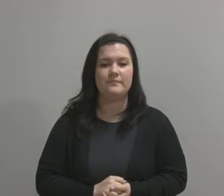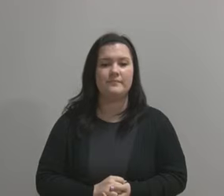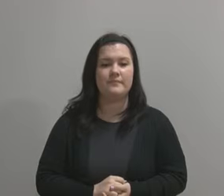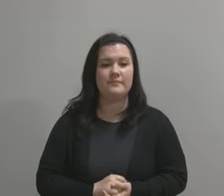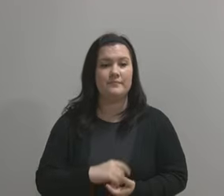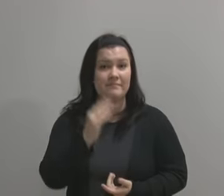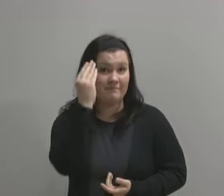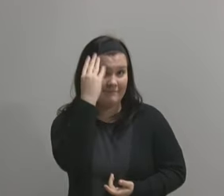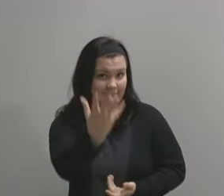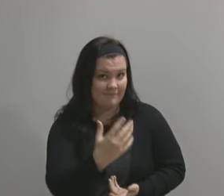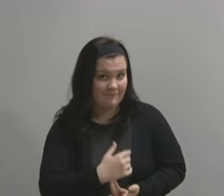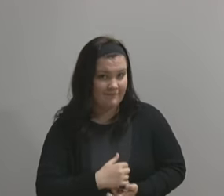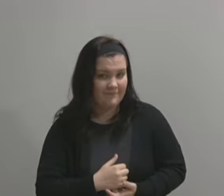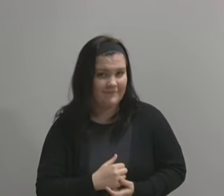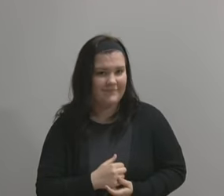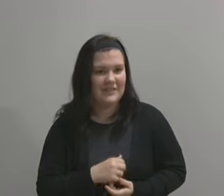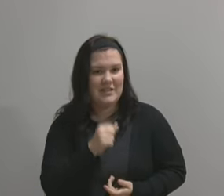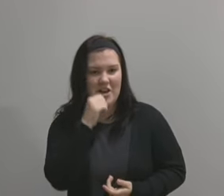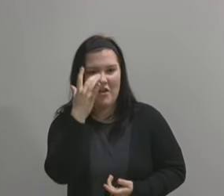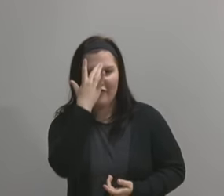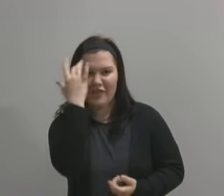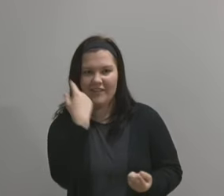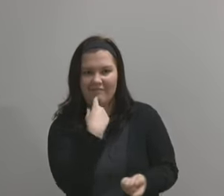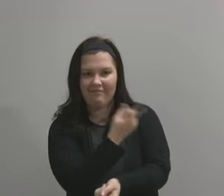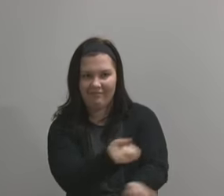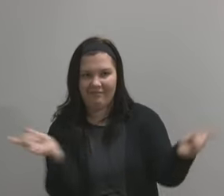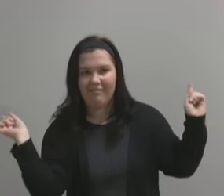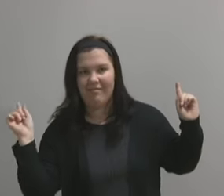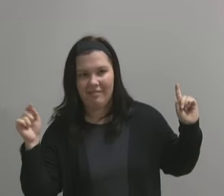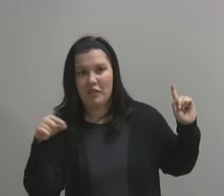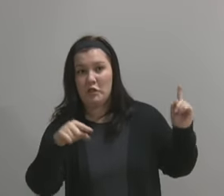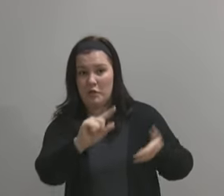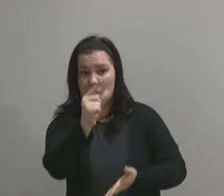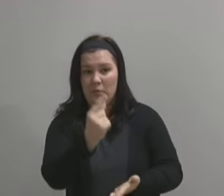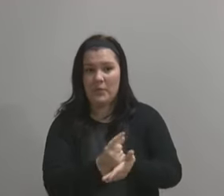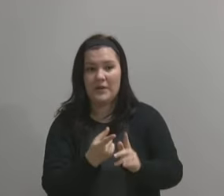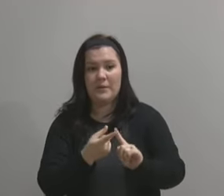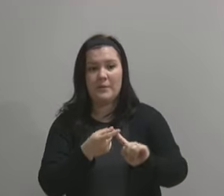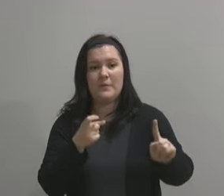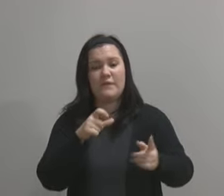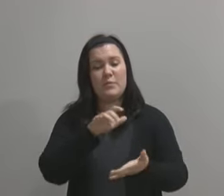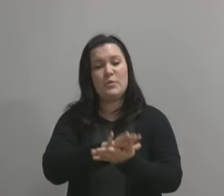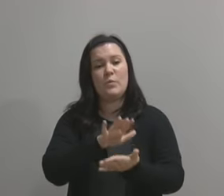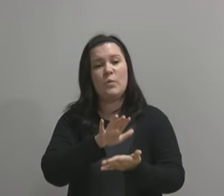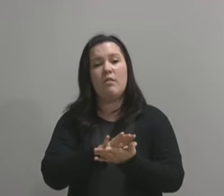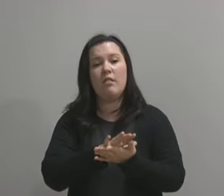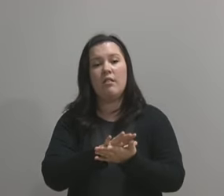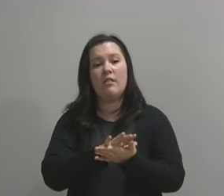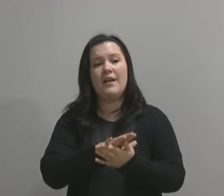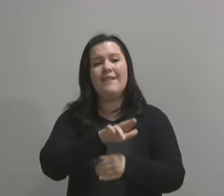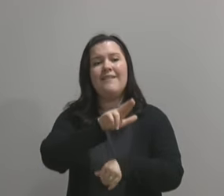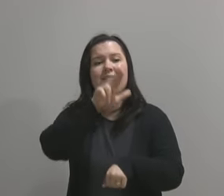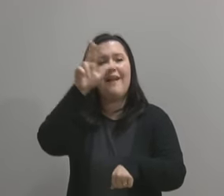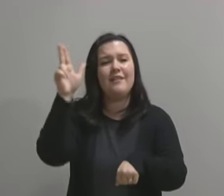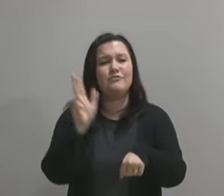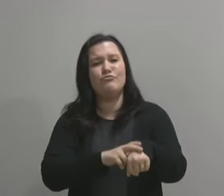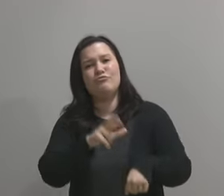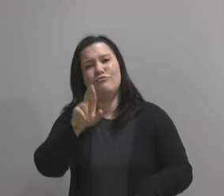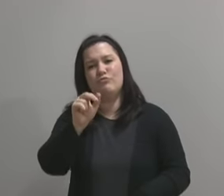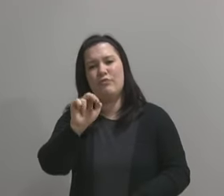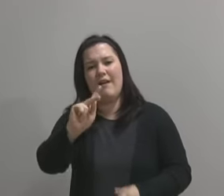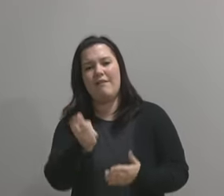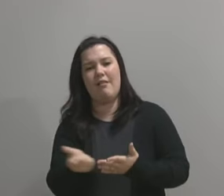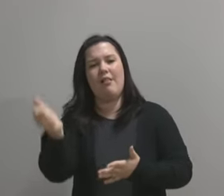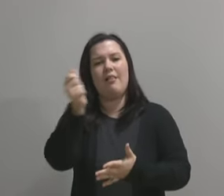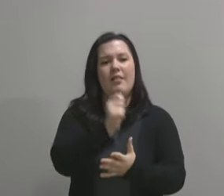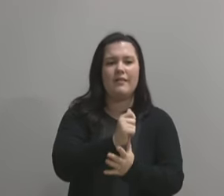By the way, don't forget to tell them that you graduated from a school that's nationally ranked among